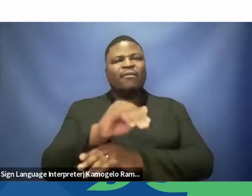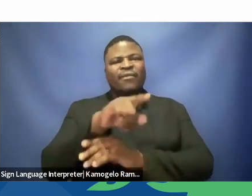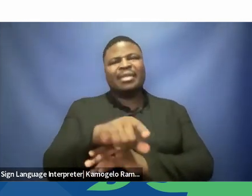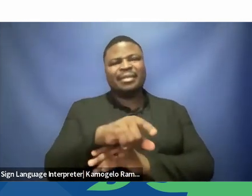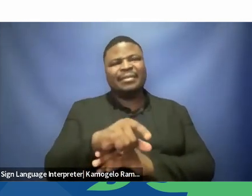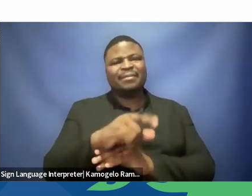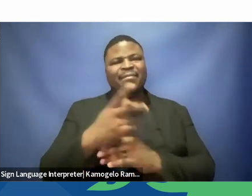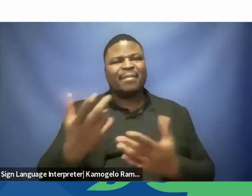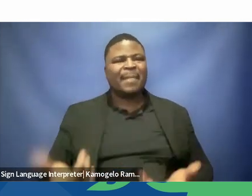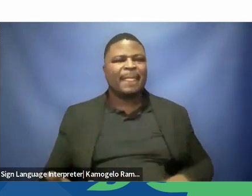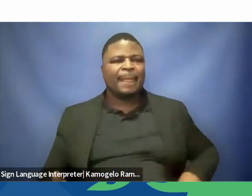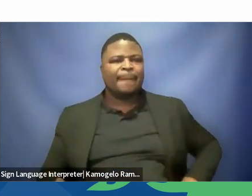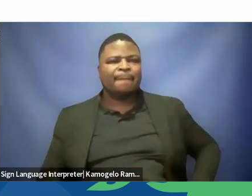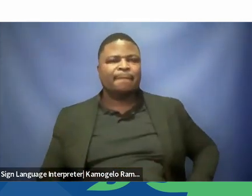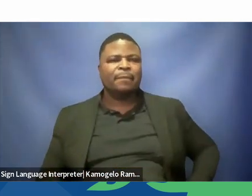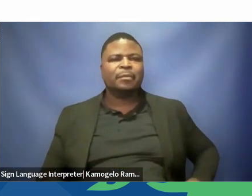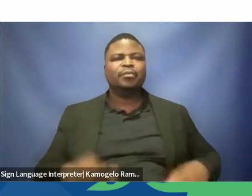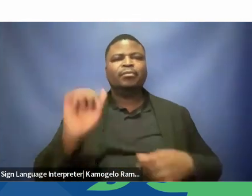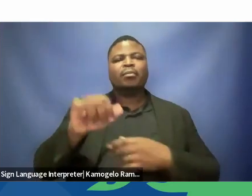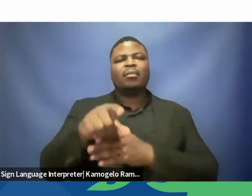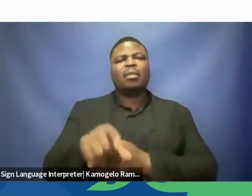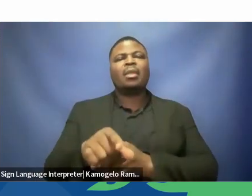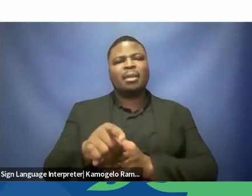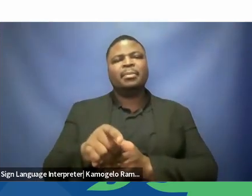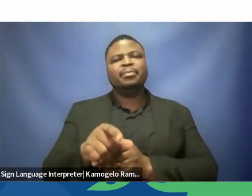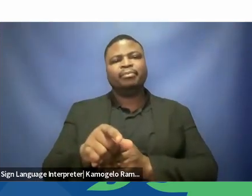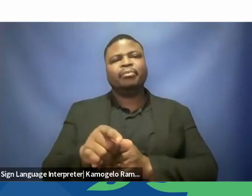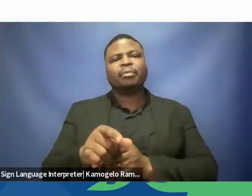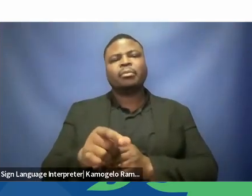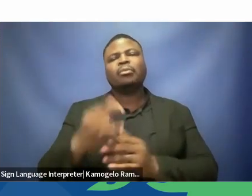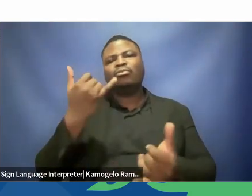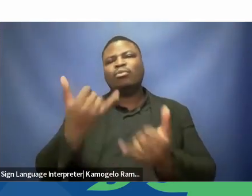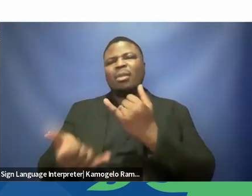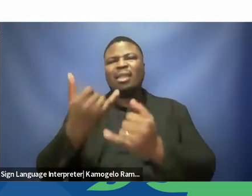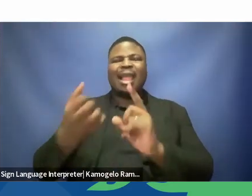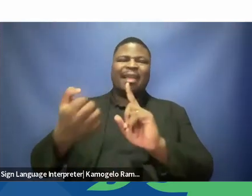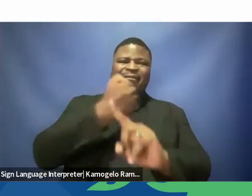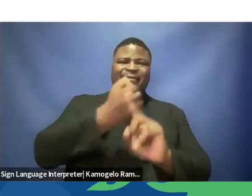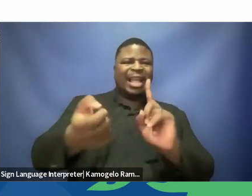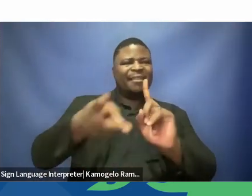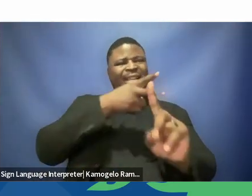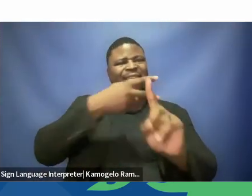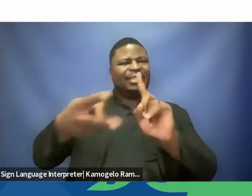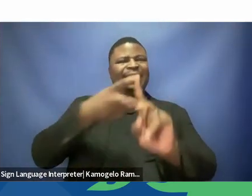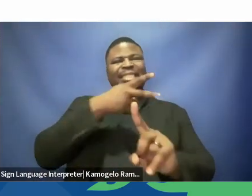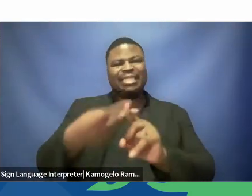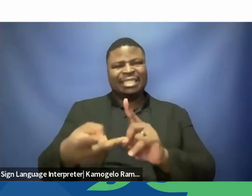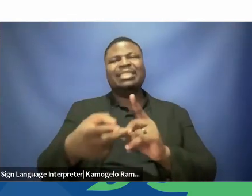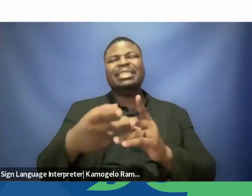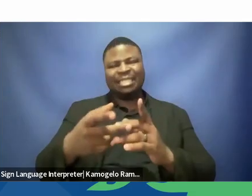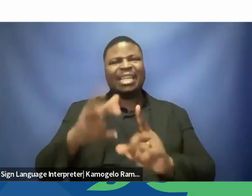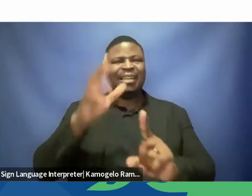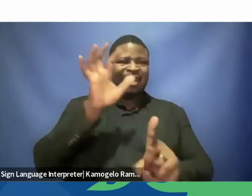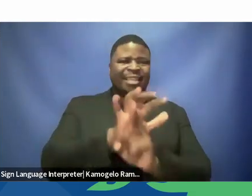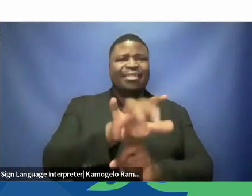a lot of people were sexually violated while being GHB induced in a GHB induced